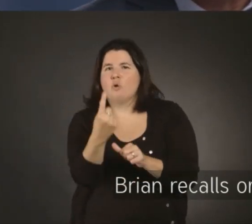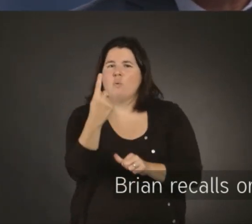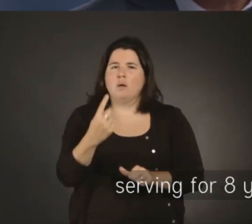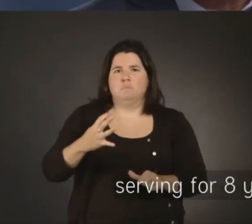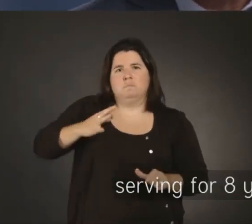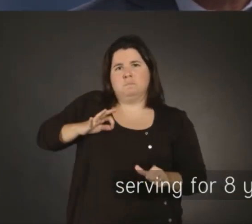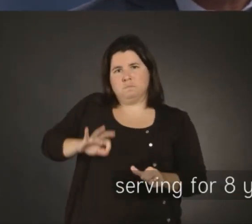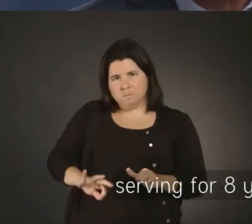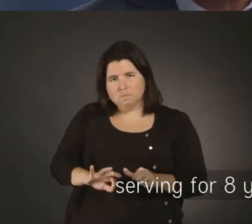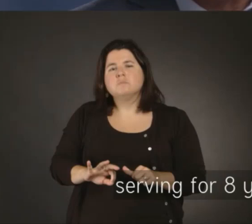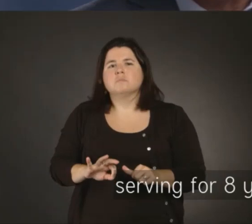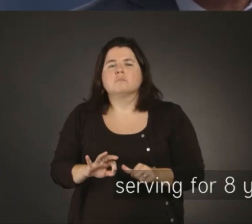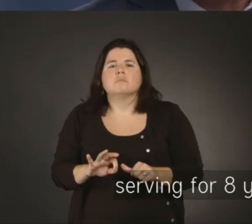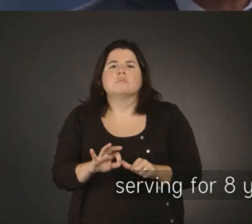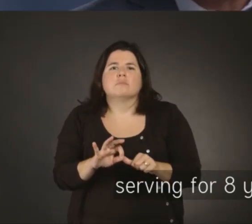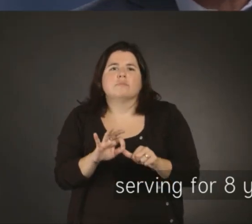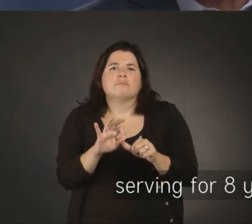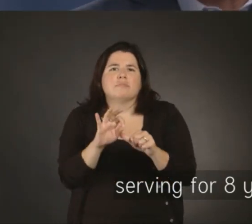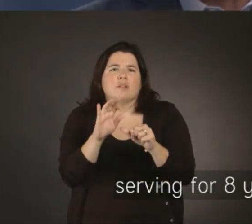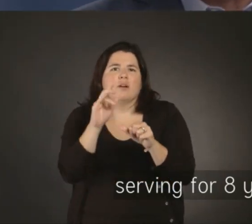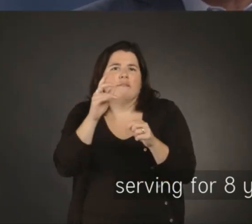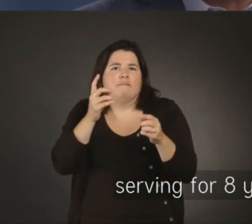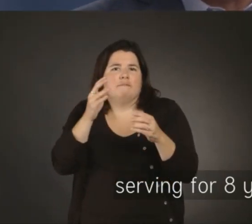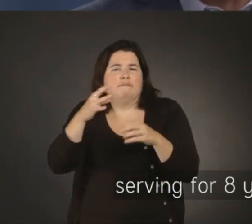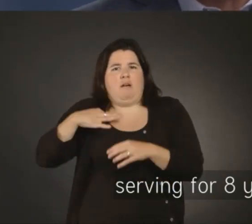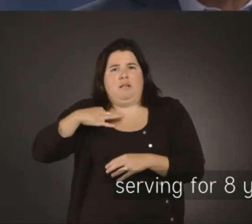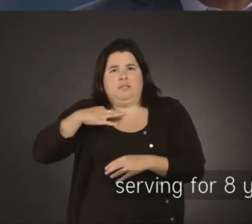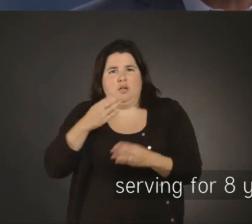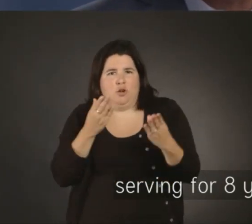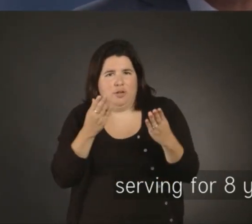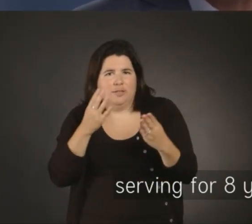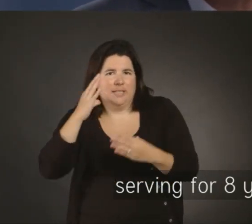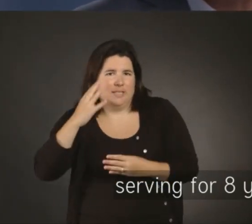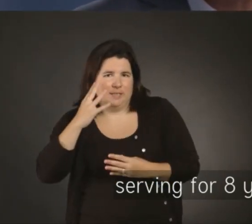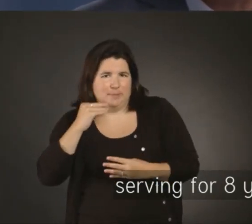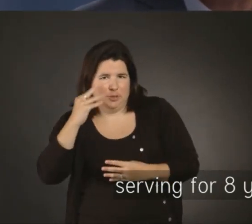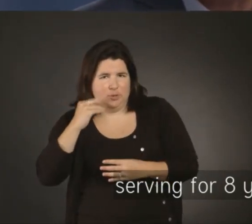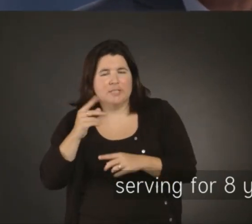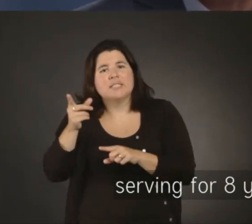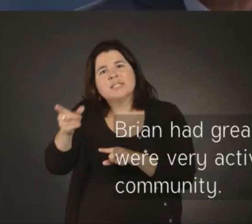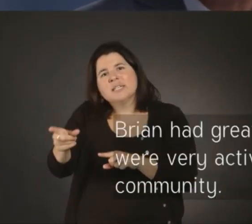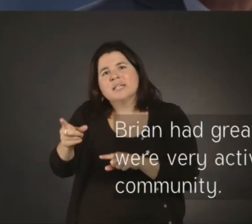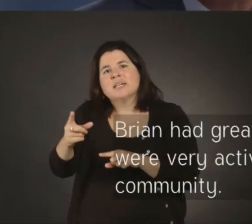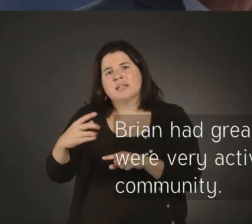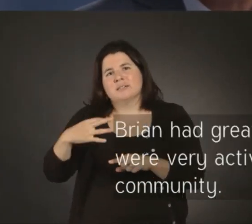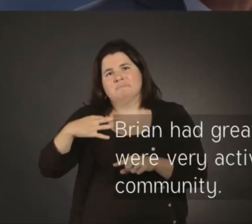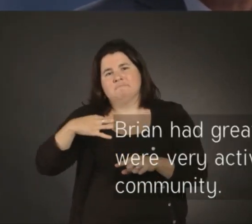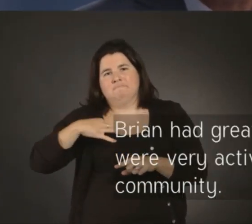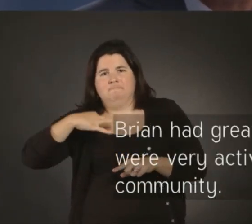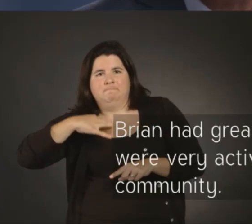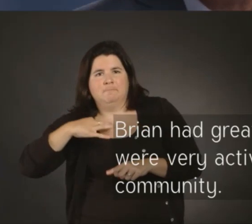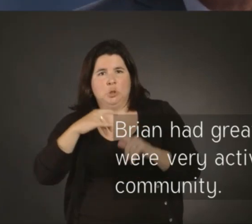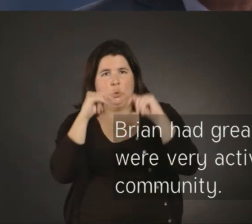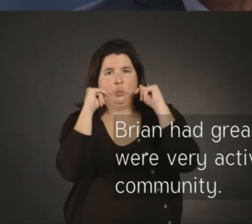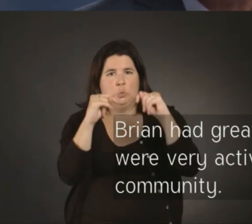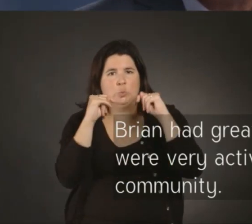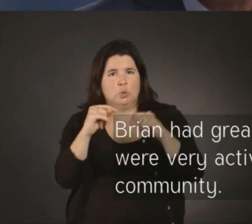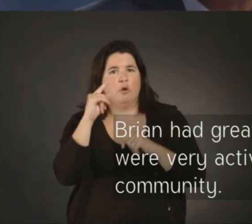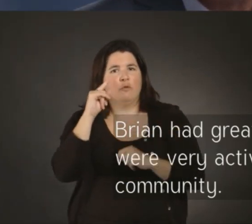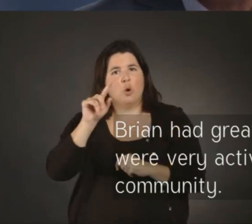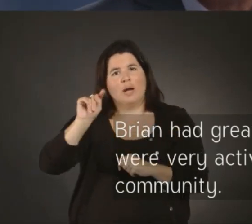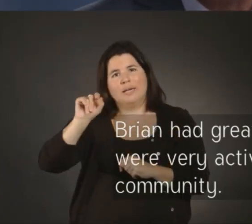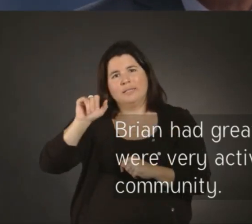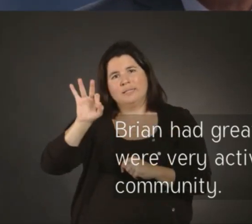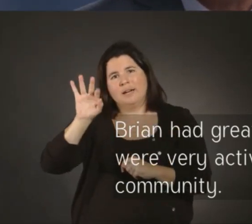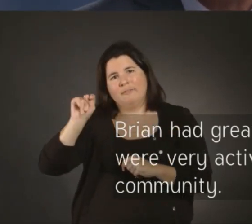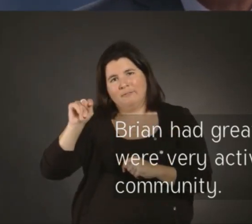experience, serving for 8 years as a tutor at Taft High School. Brian had great examples of giving